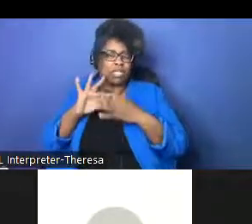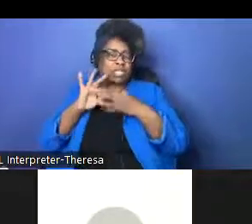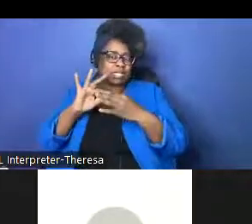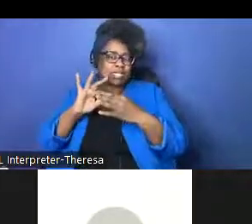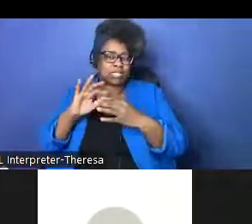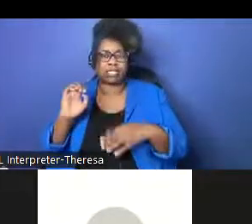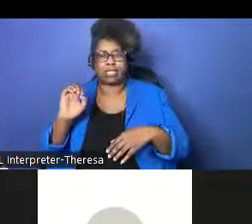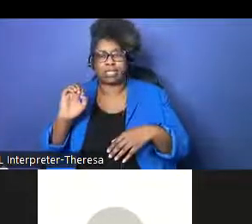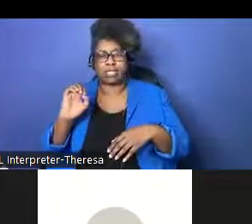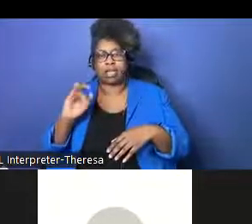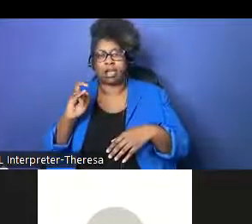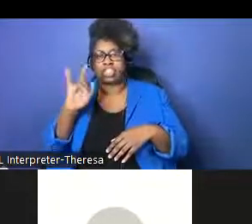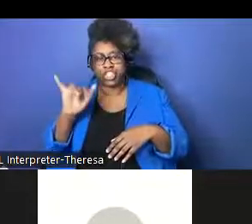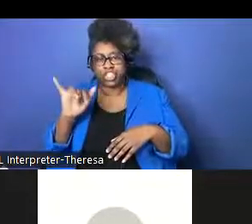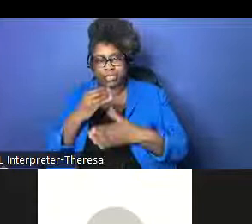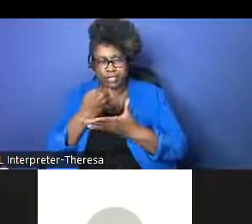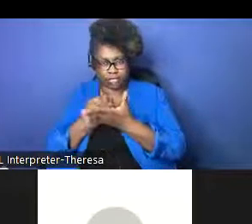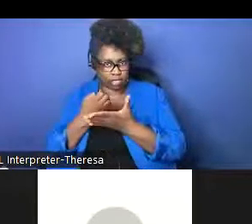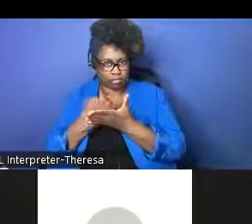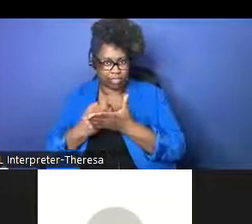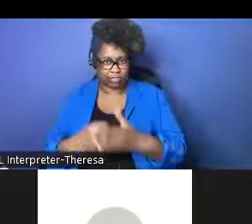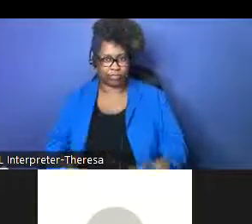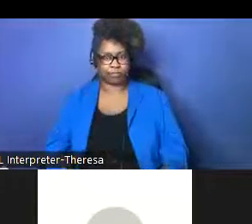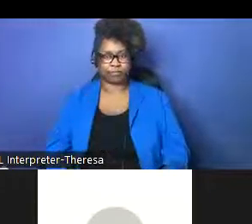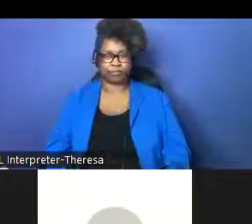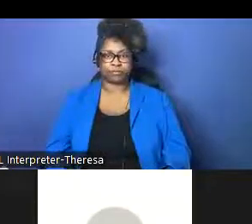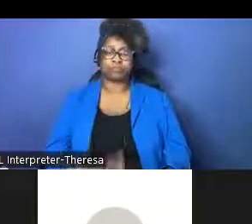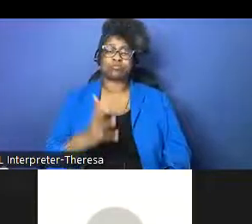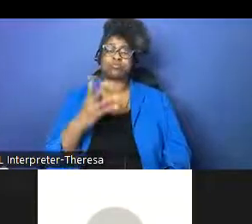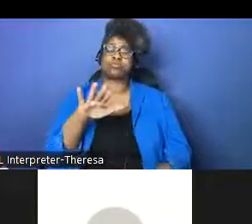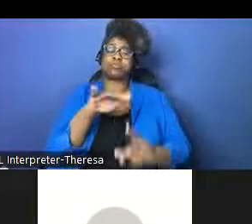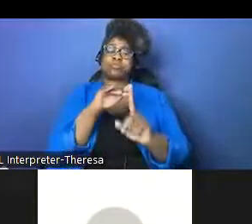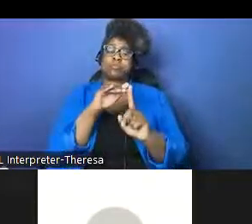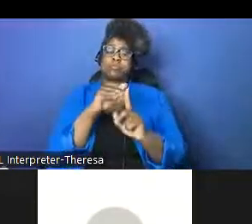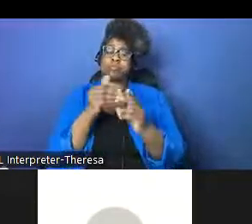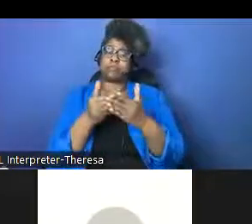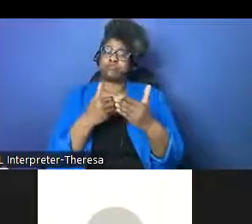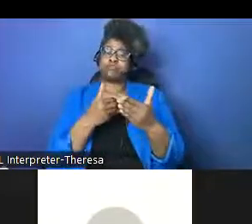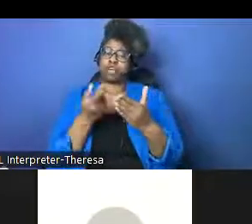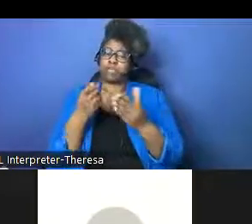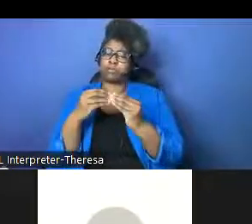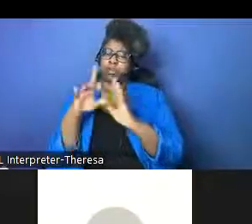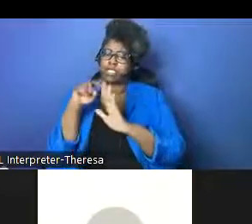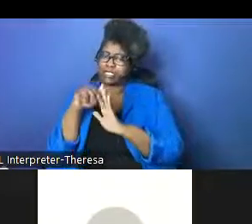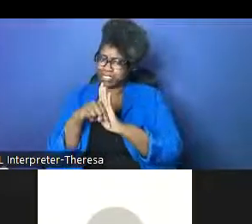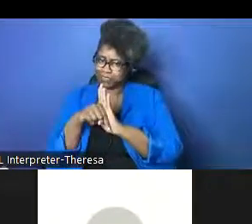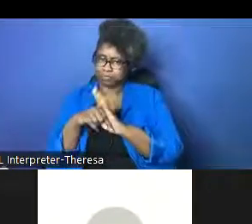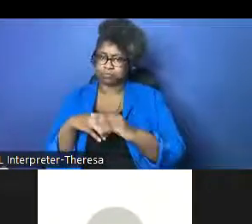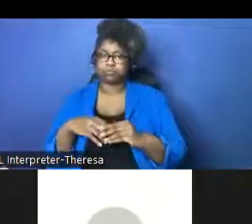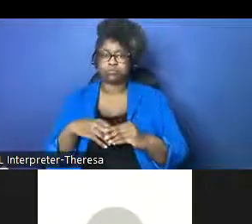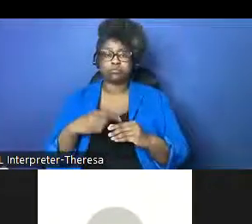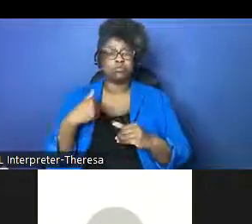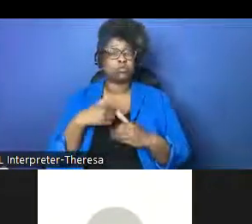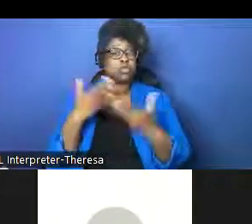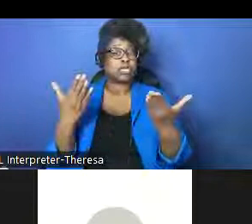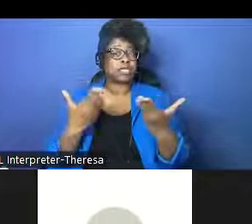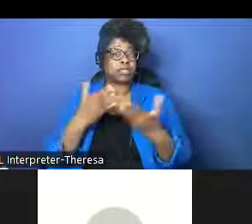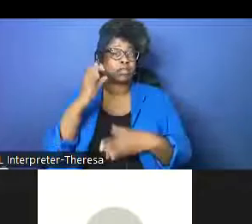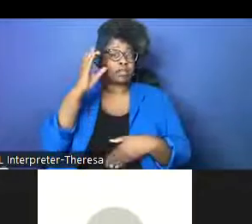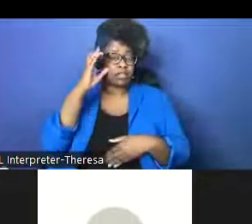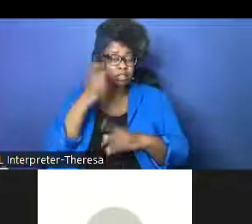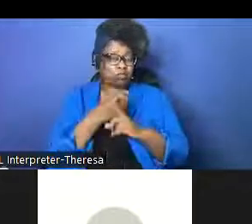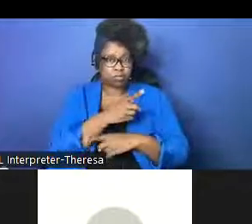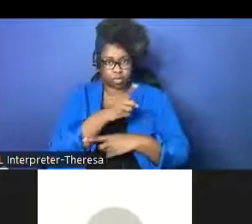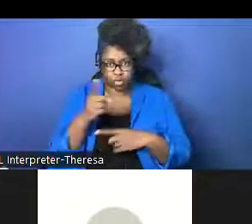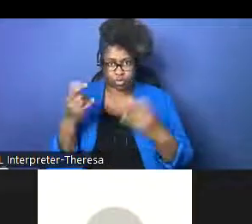ecology, and economies. Just a reminder before we dive a bit deeper, we're here to hear from you today.